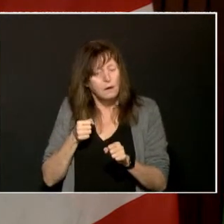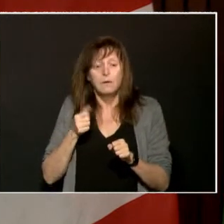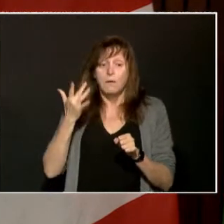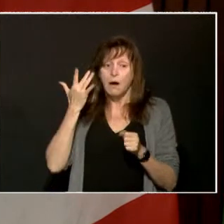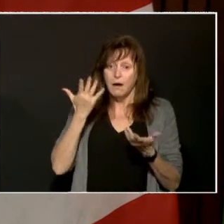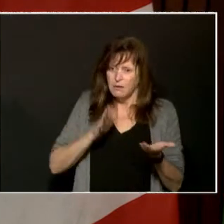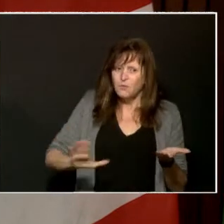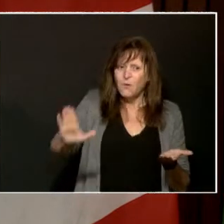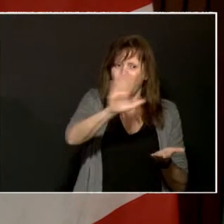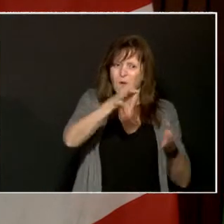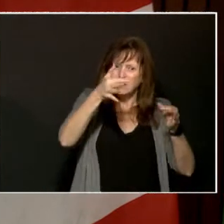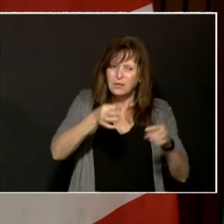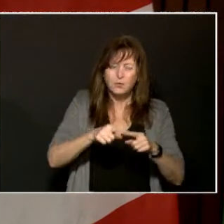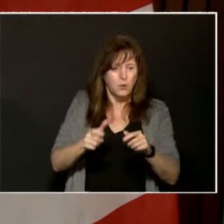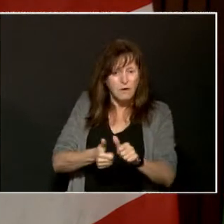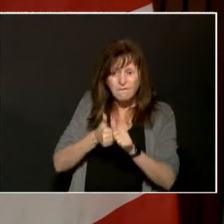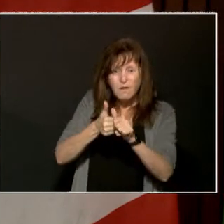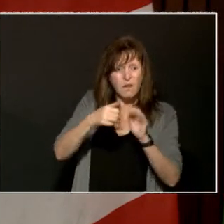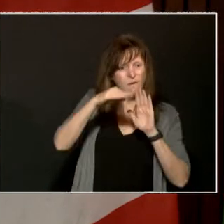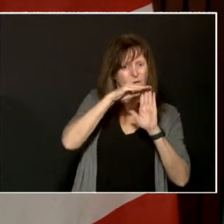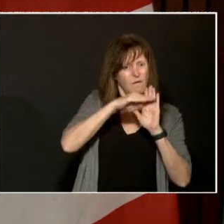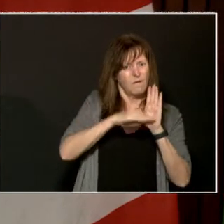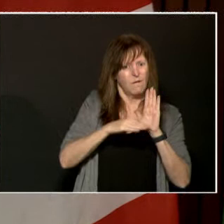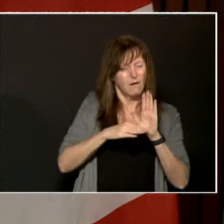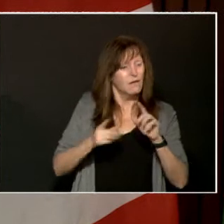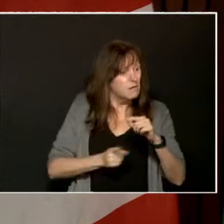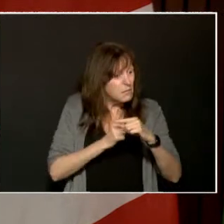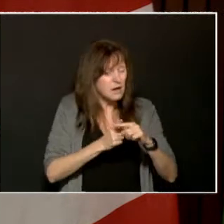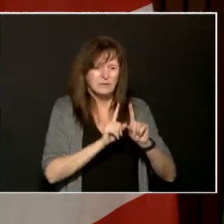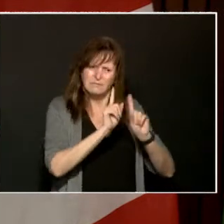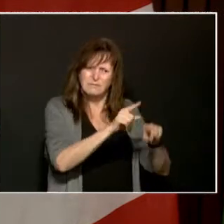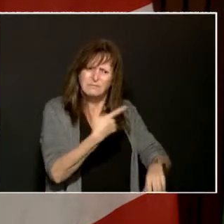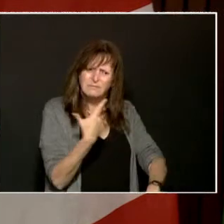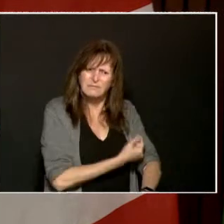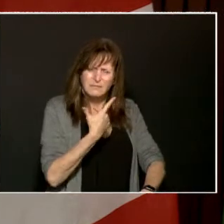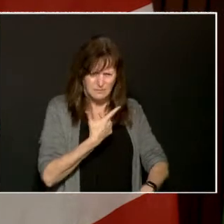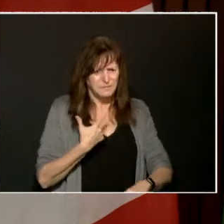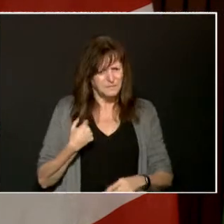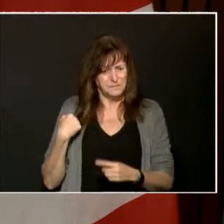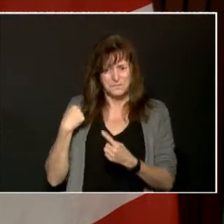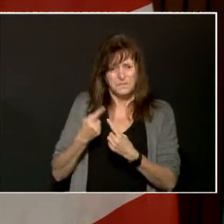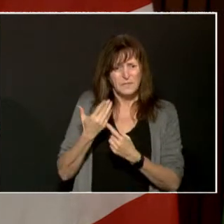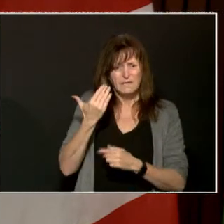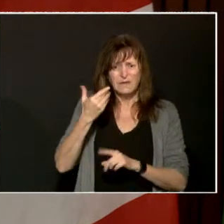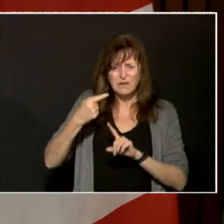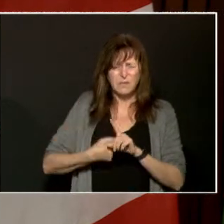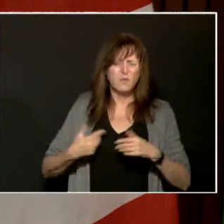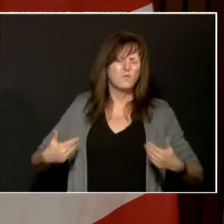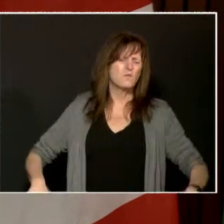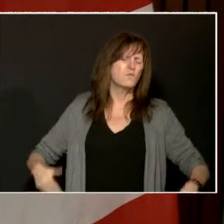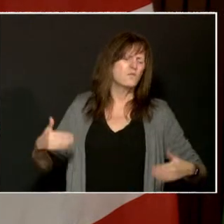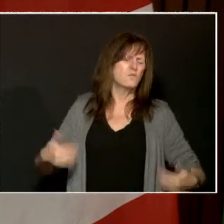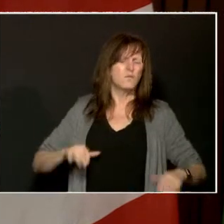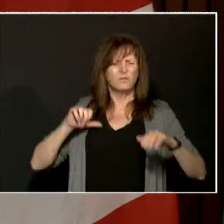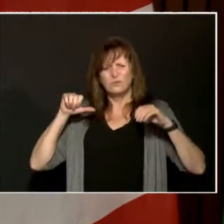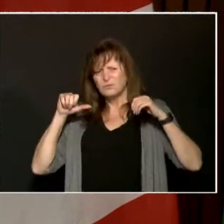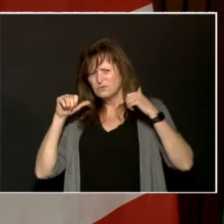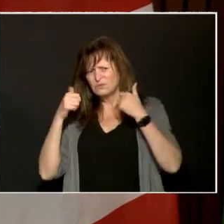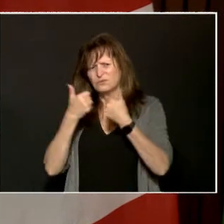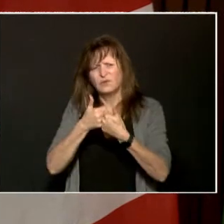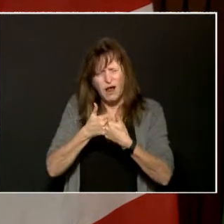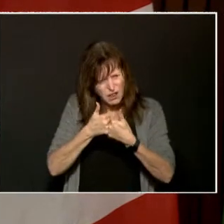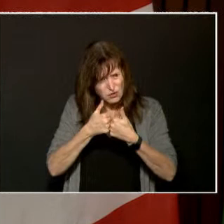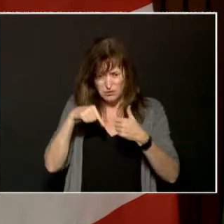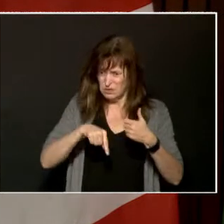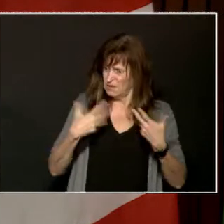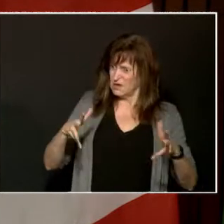measures. The last 15 months have been incredibly challenging. That's true almost everywhere in the world. But I believe we should give